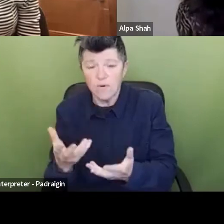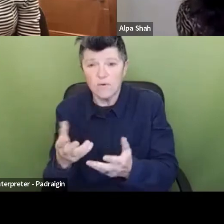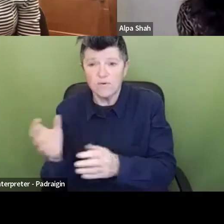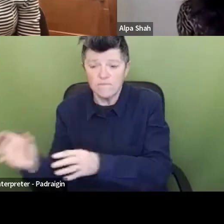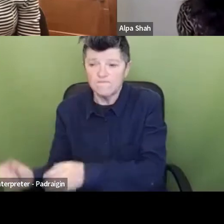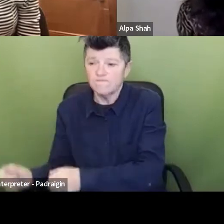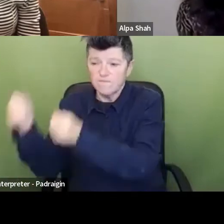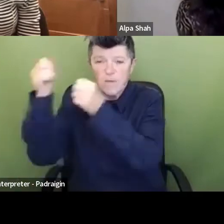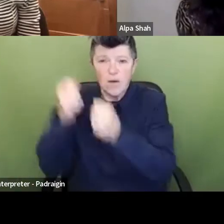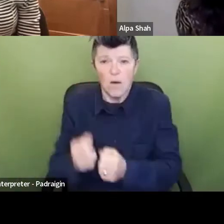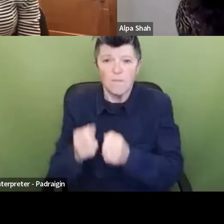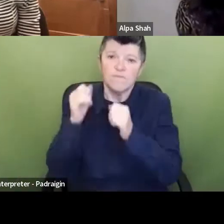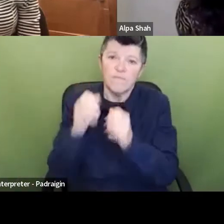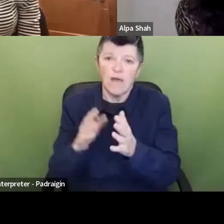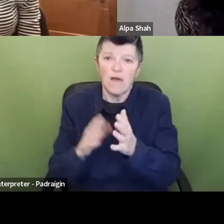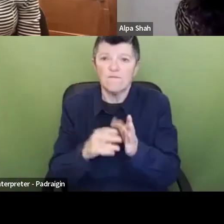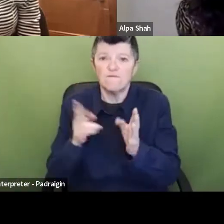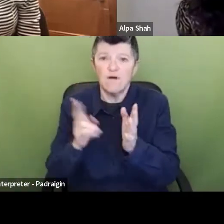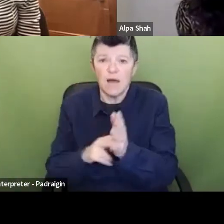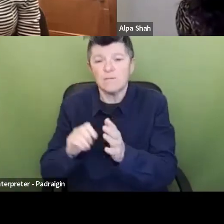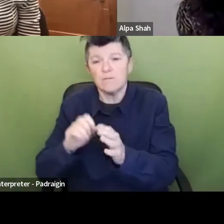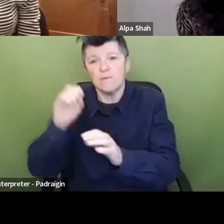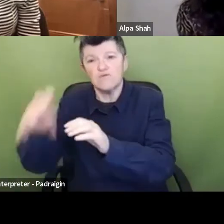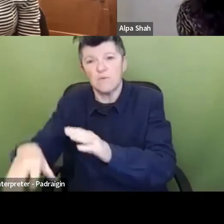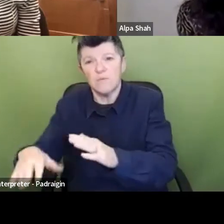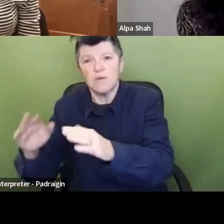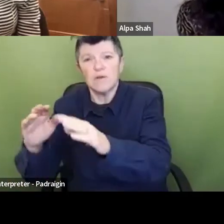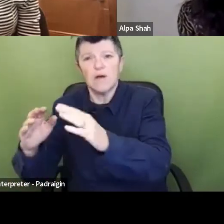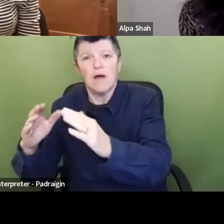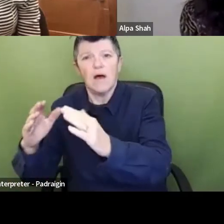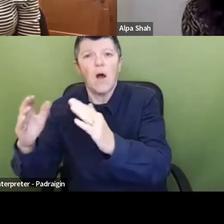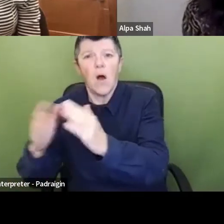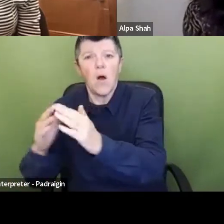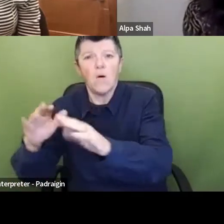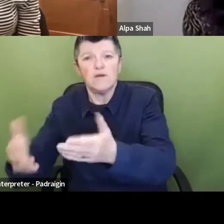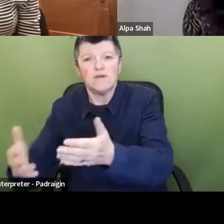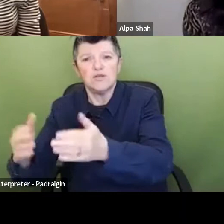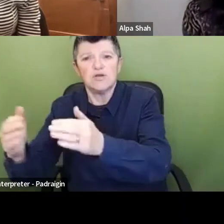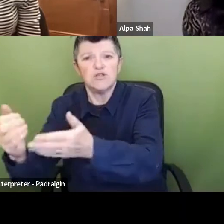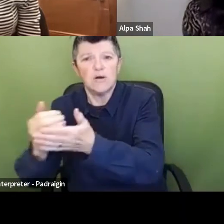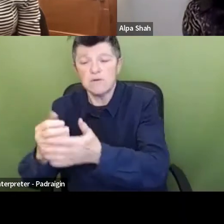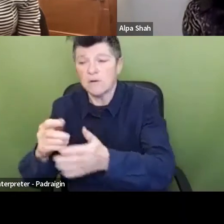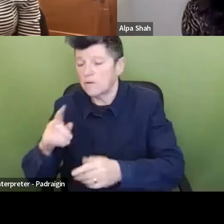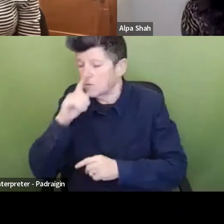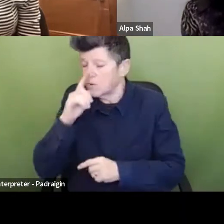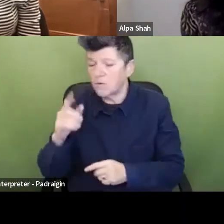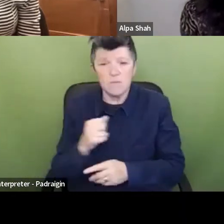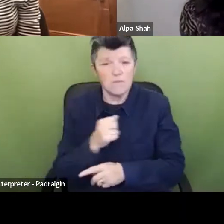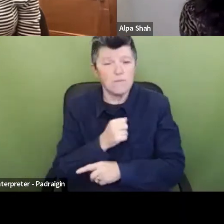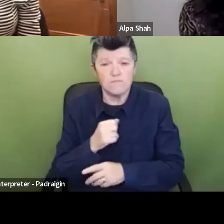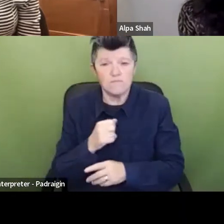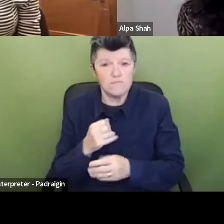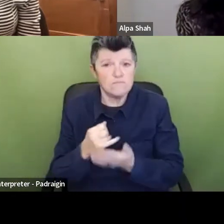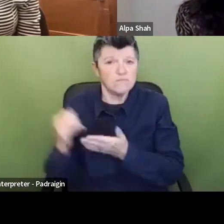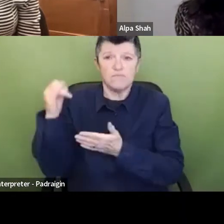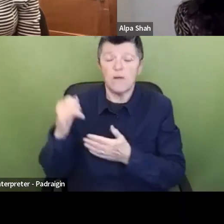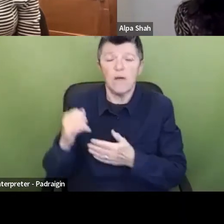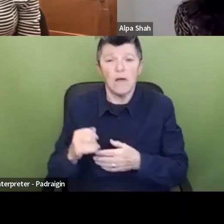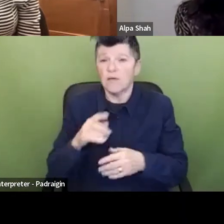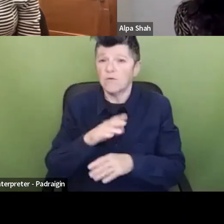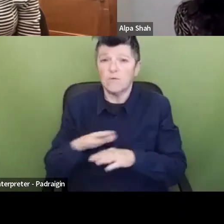shelter. And you couldn't protest against that. There was no legal grounds that you would be allowed to be